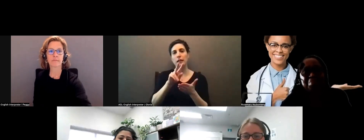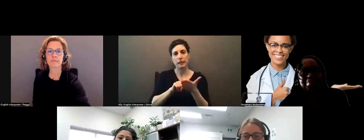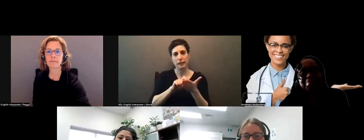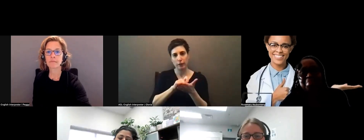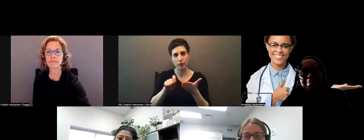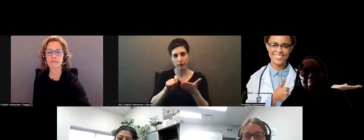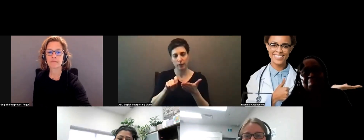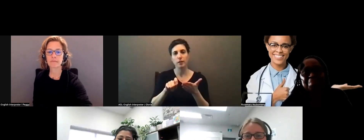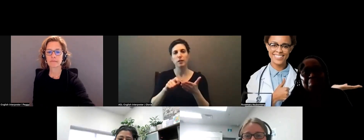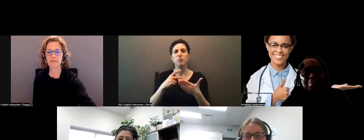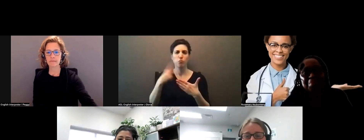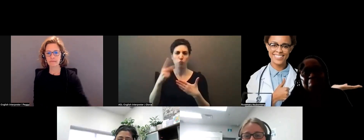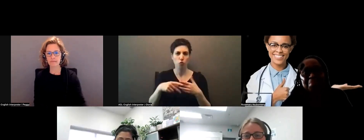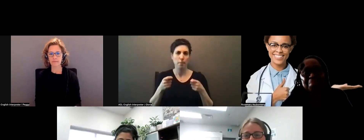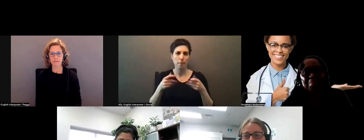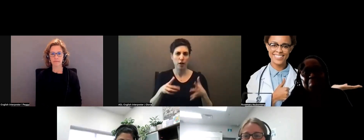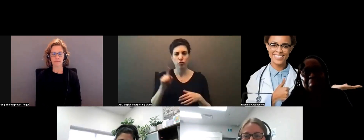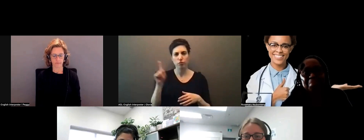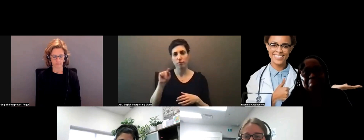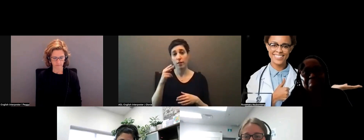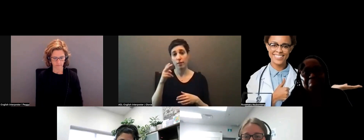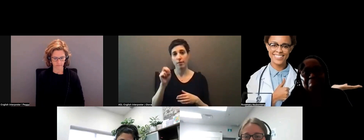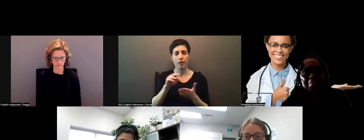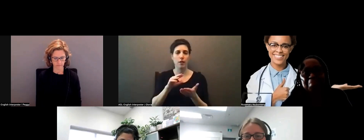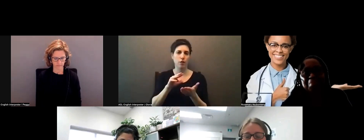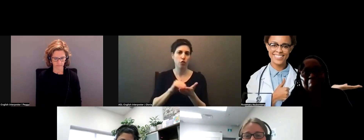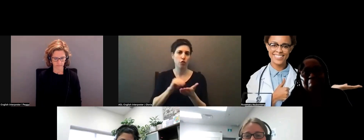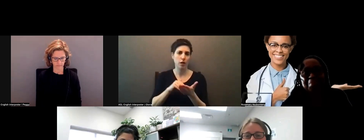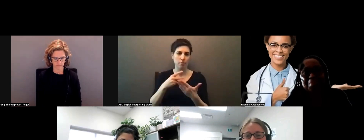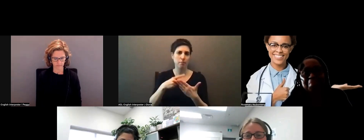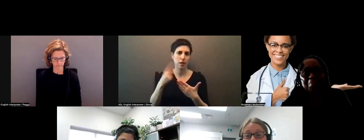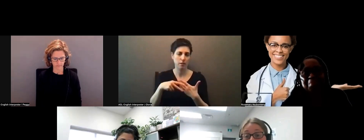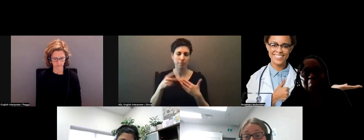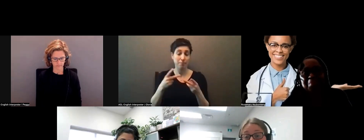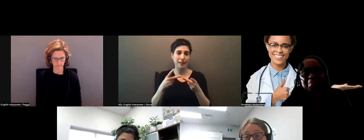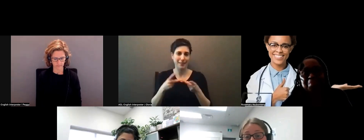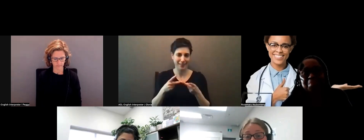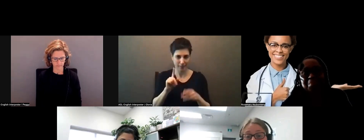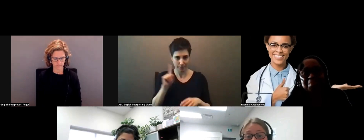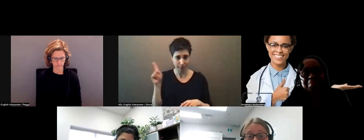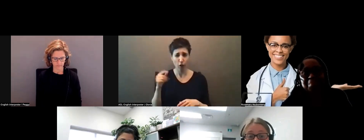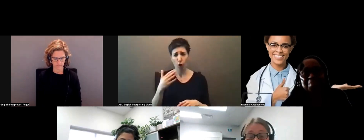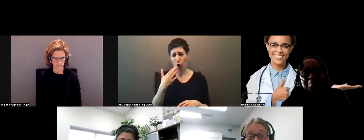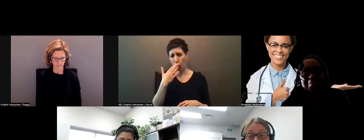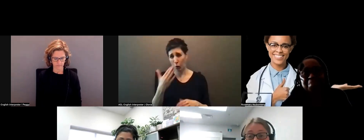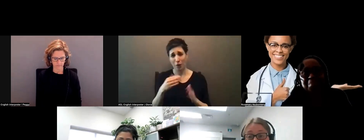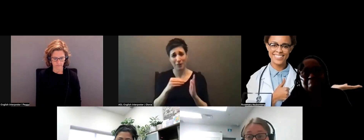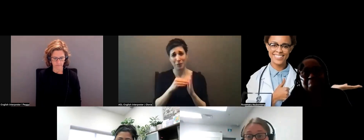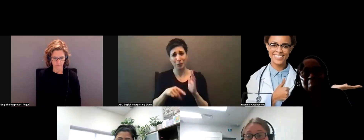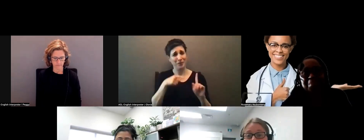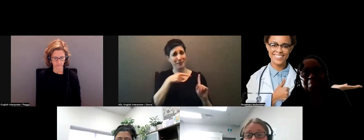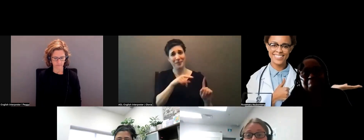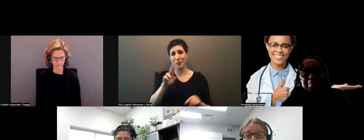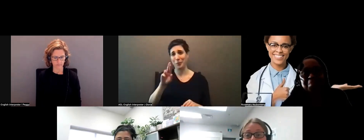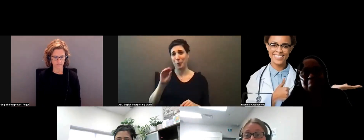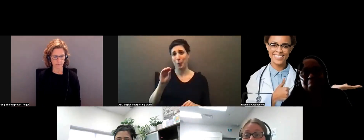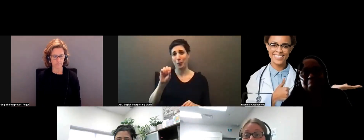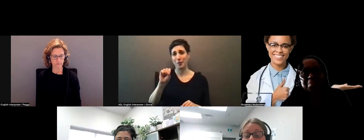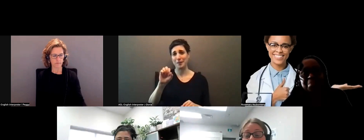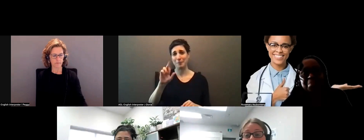Place. We have a great experience with Rosemary as a successful learners.